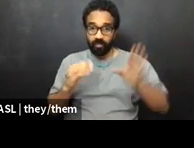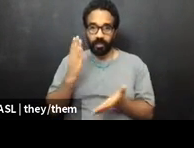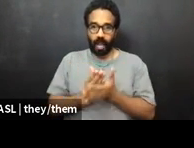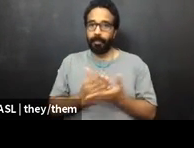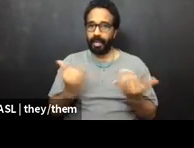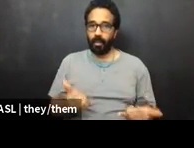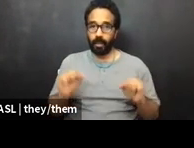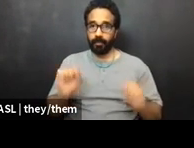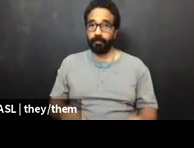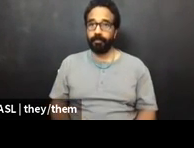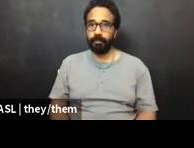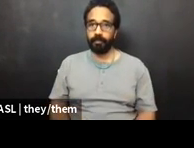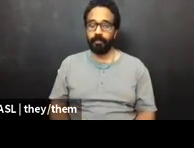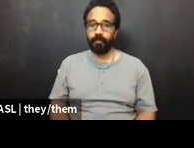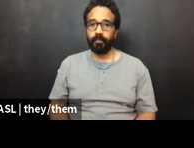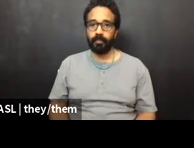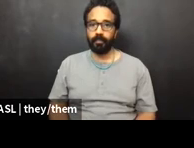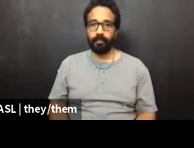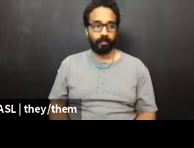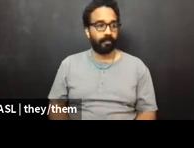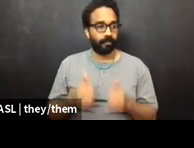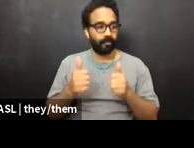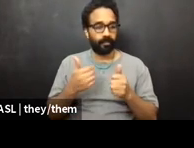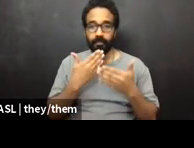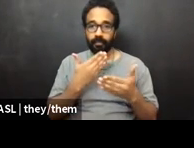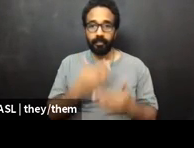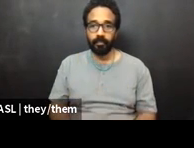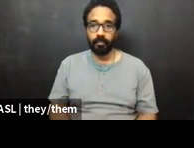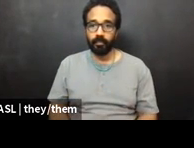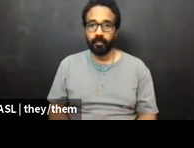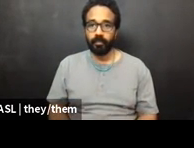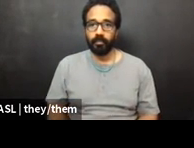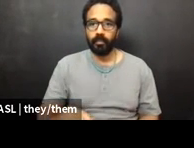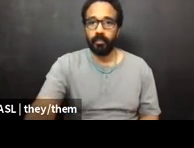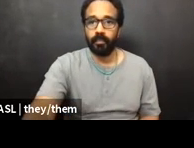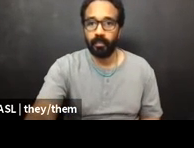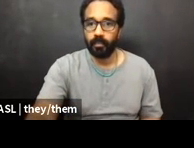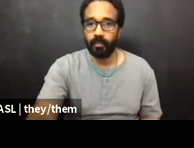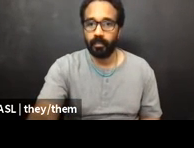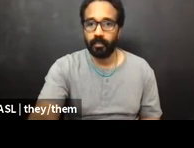poll. Thank you. Oh, yes, thank you for that. So this is a little bit of a,